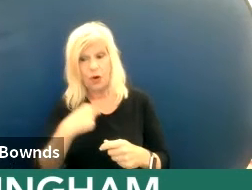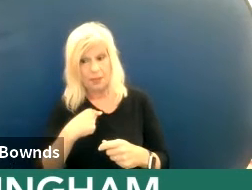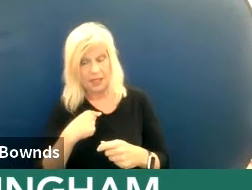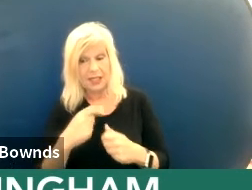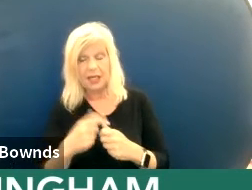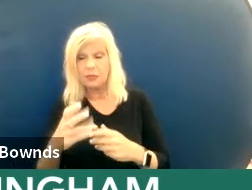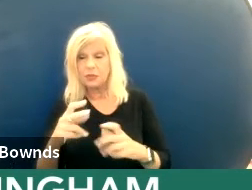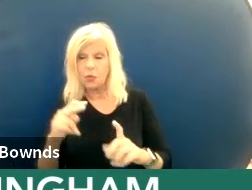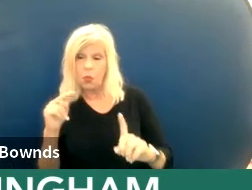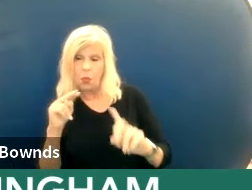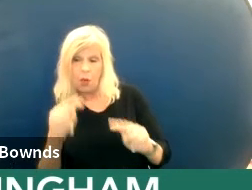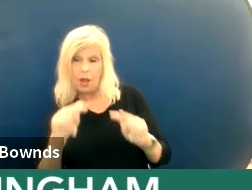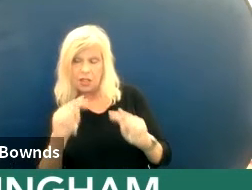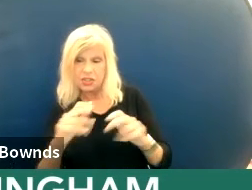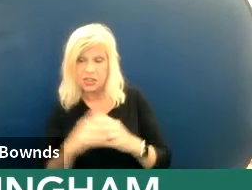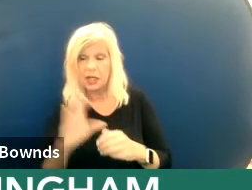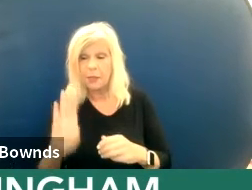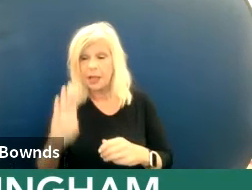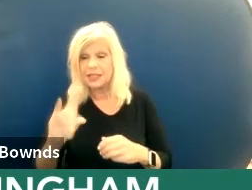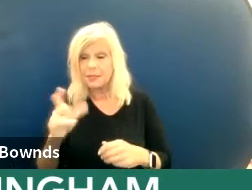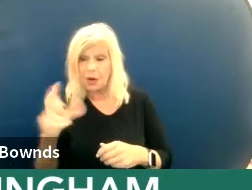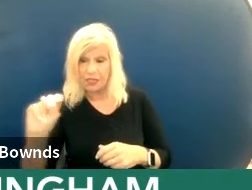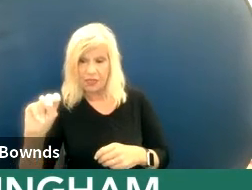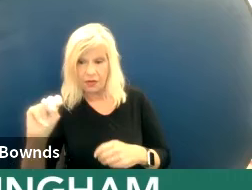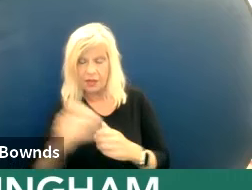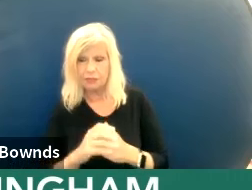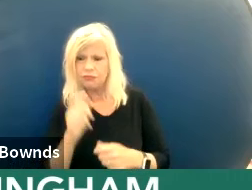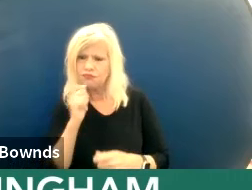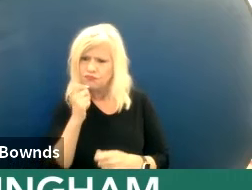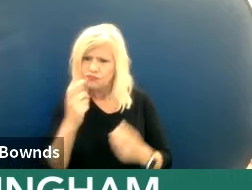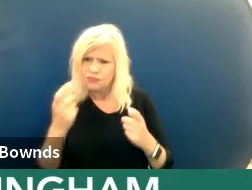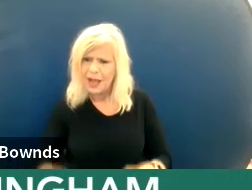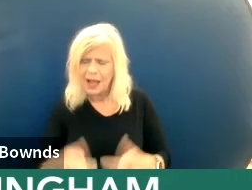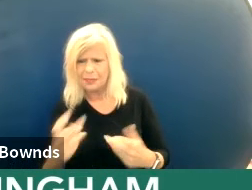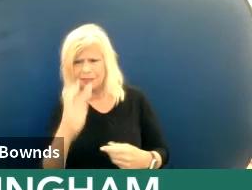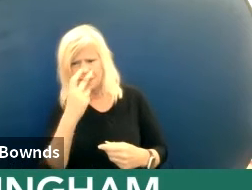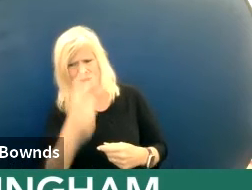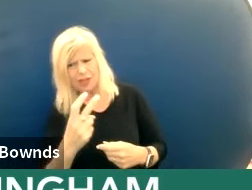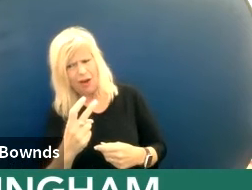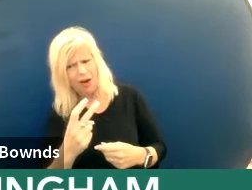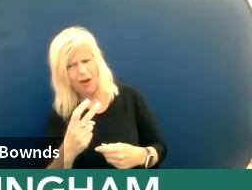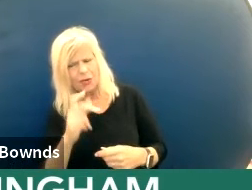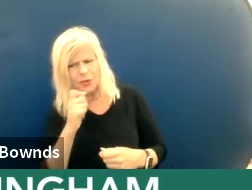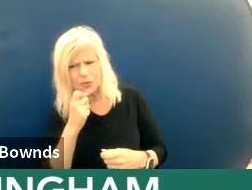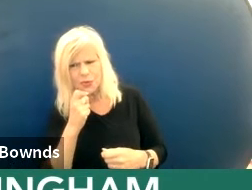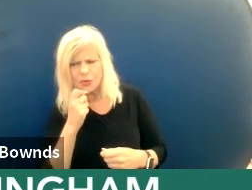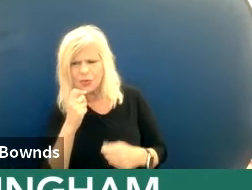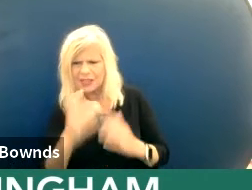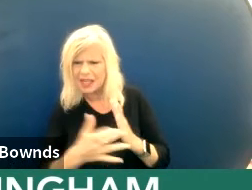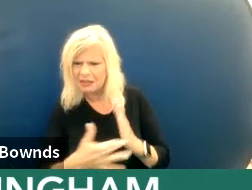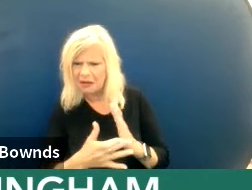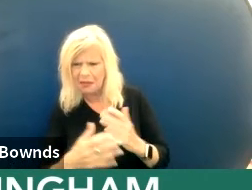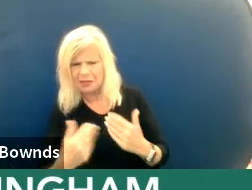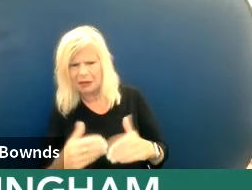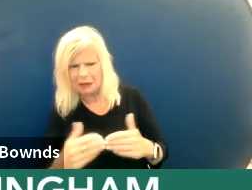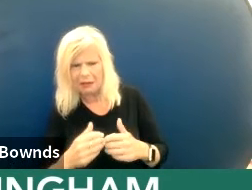there watching this Boston Marathon, the coolest thing happened. I saw this really cool looking piece of technology, a